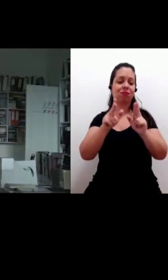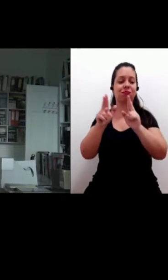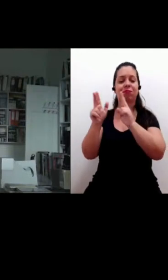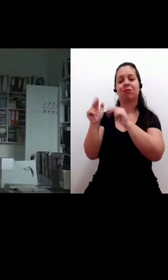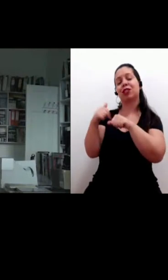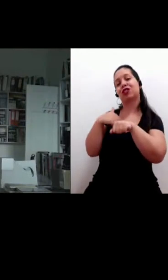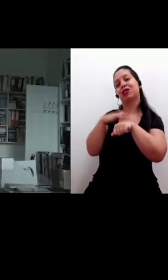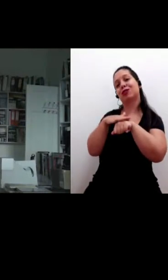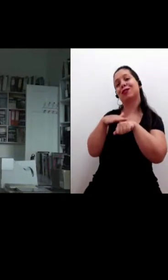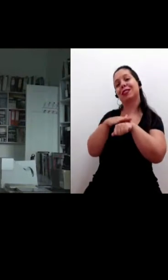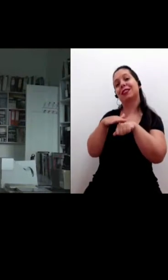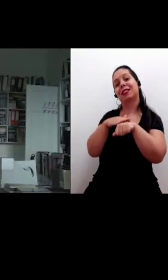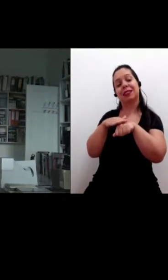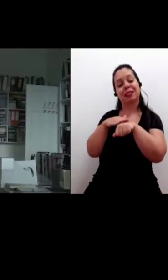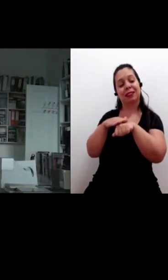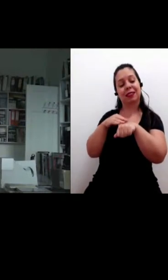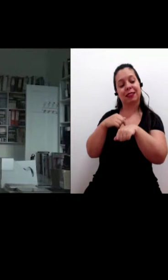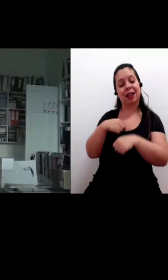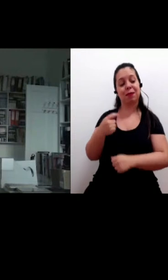the trailer